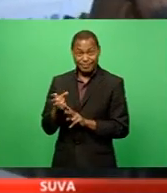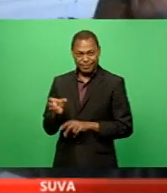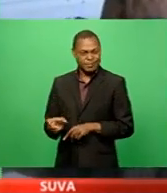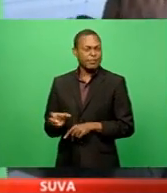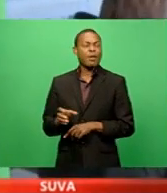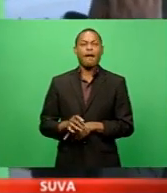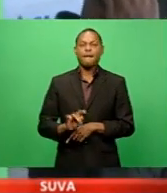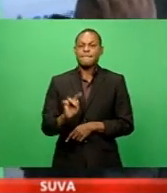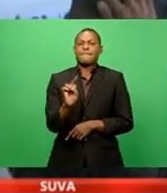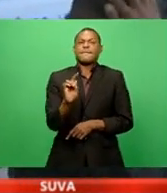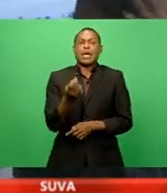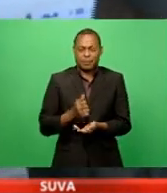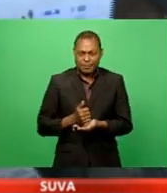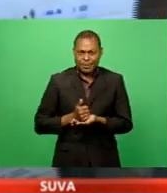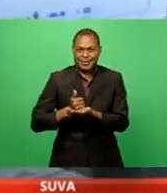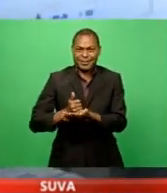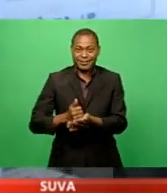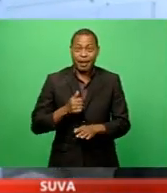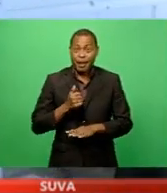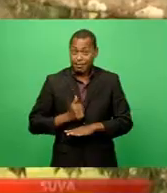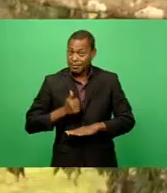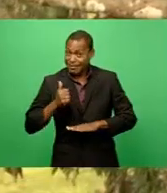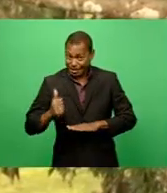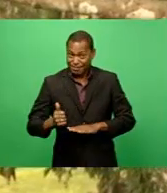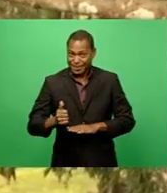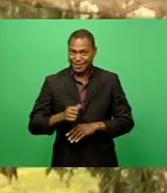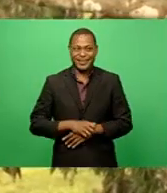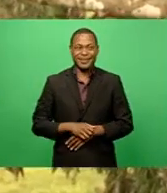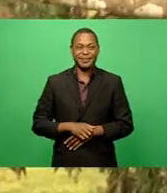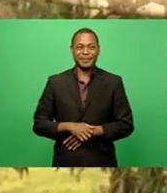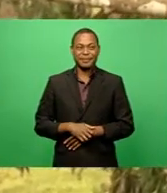be assisted by the government post TC Yasa.